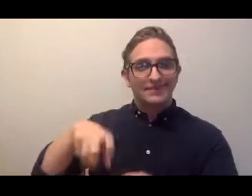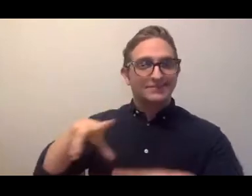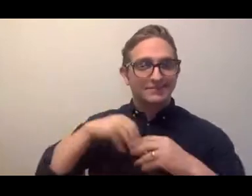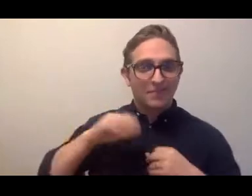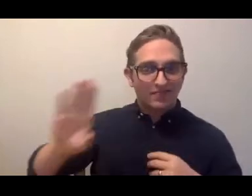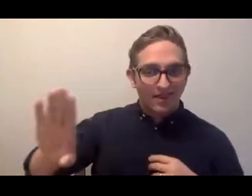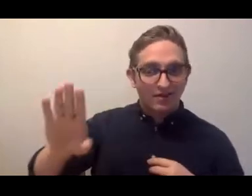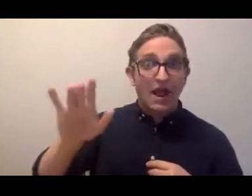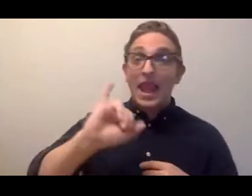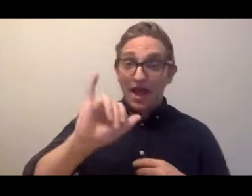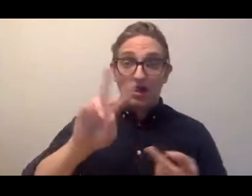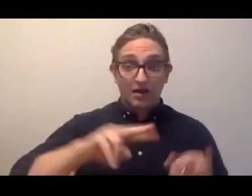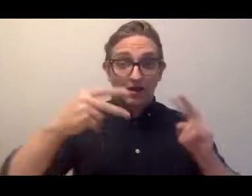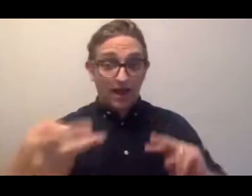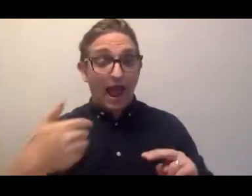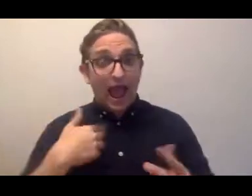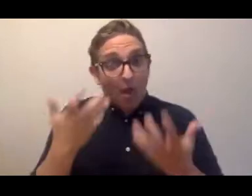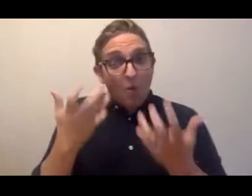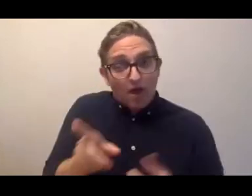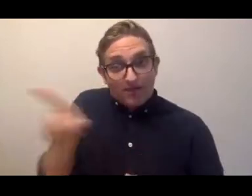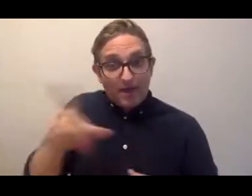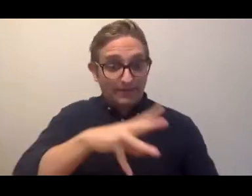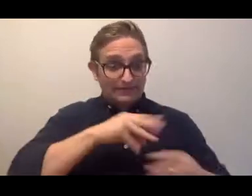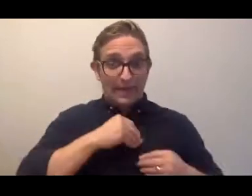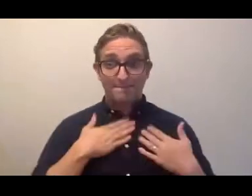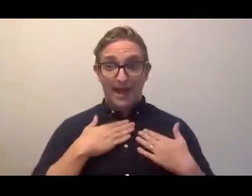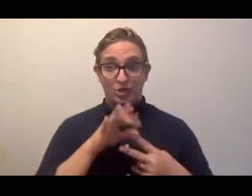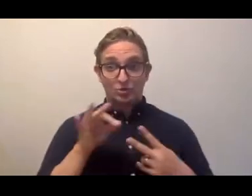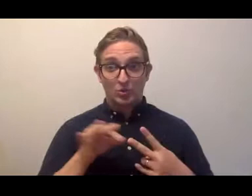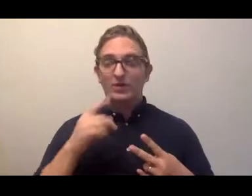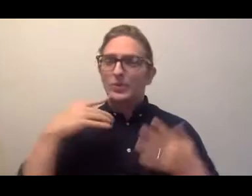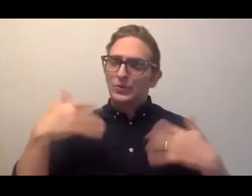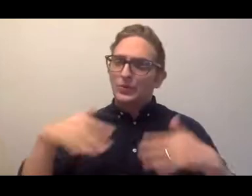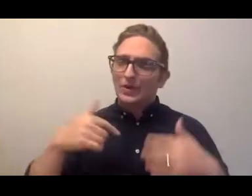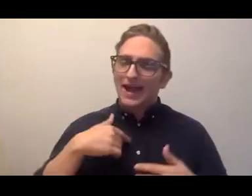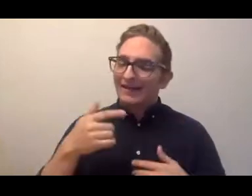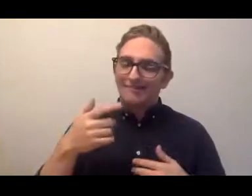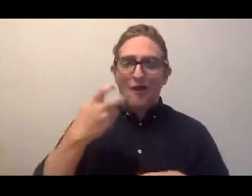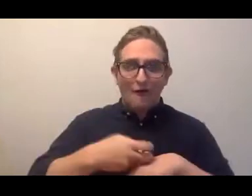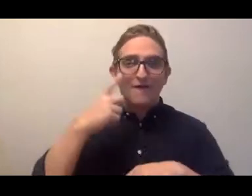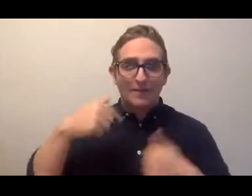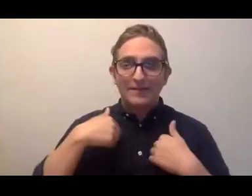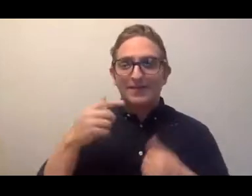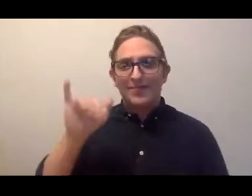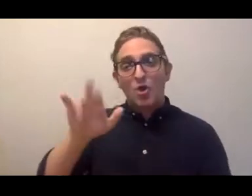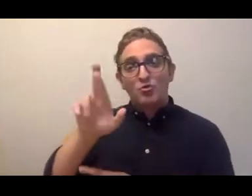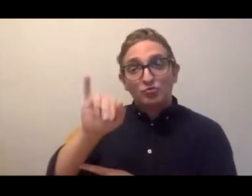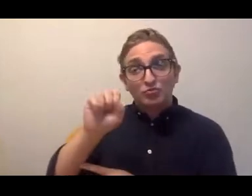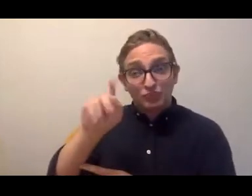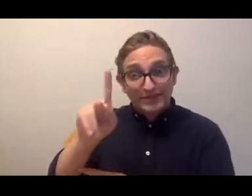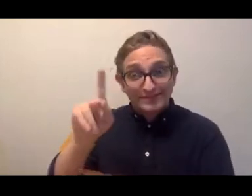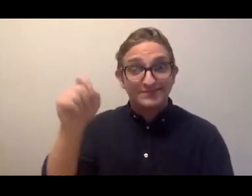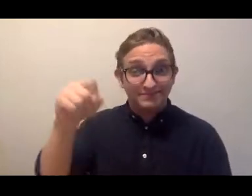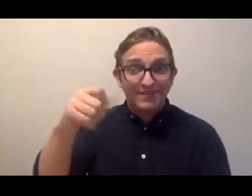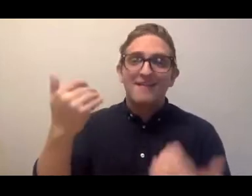accepted. Yeah, guess what? And I hate it. There's some risk with it. There really is. There's some risk